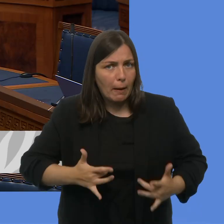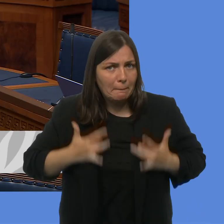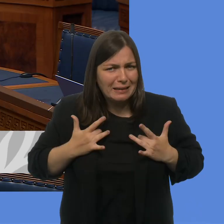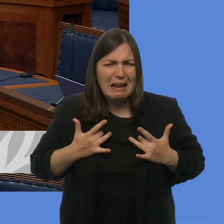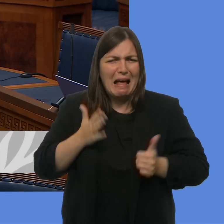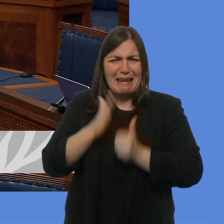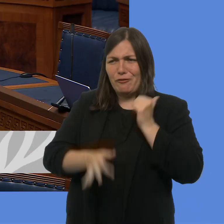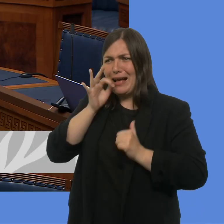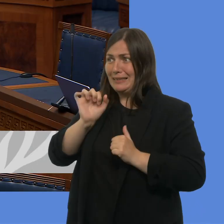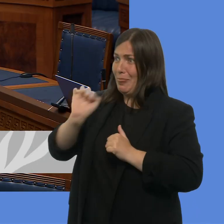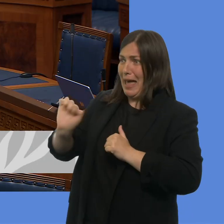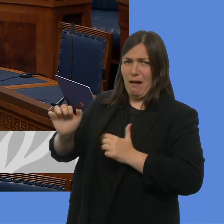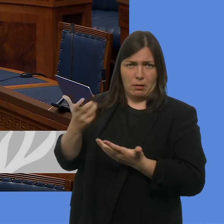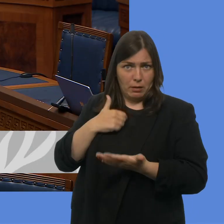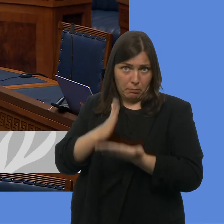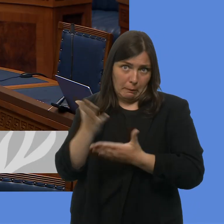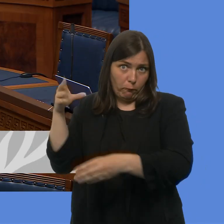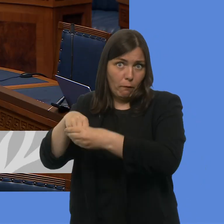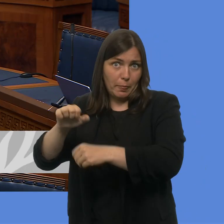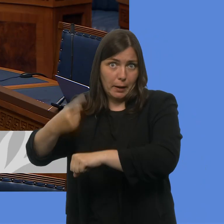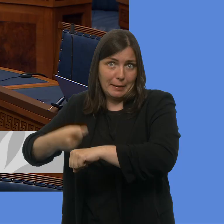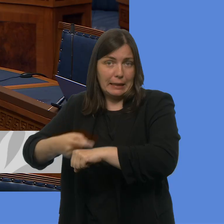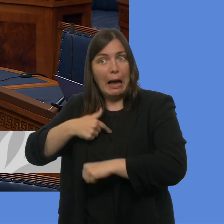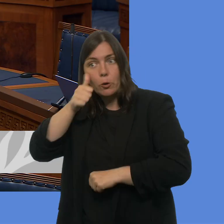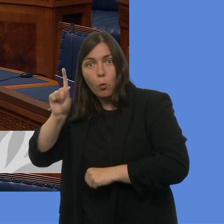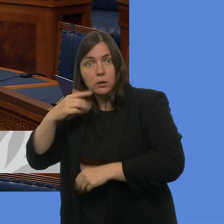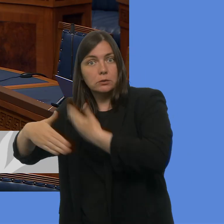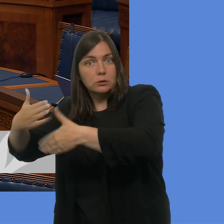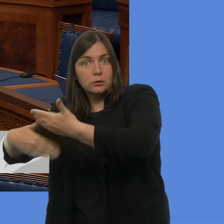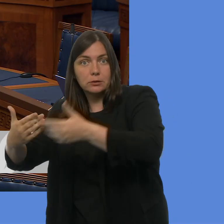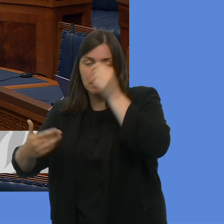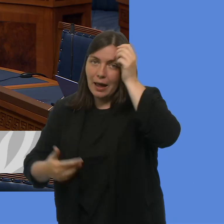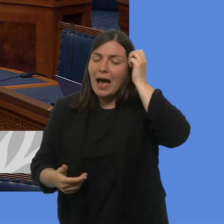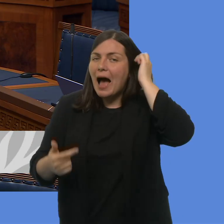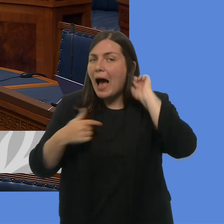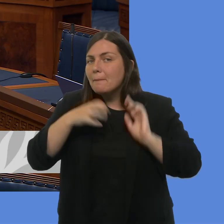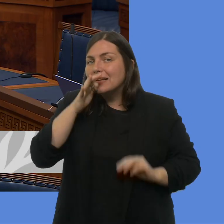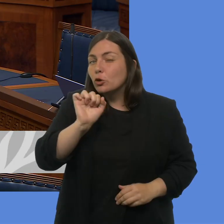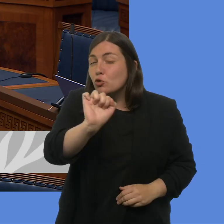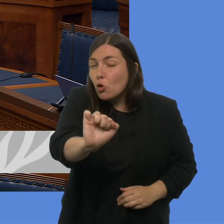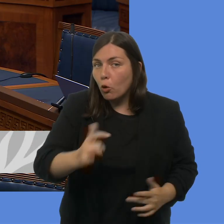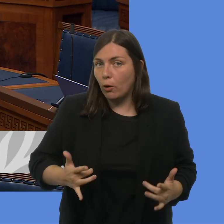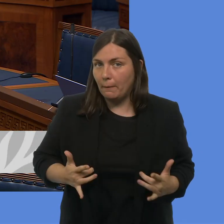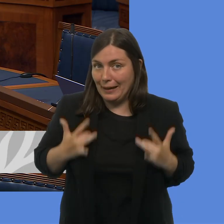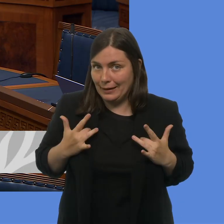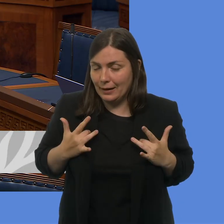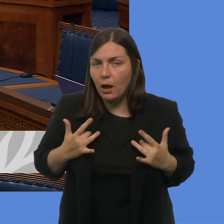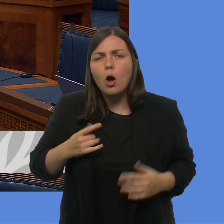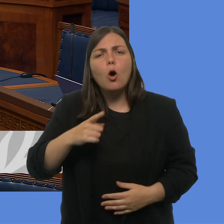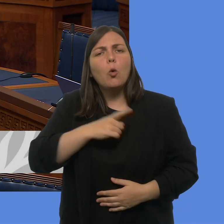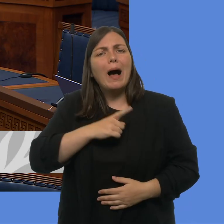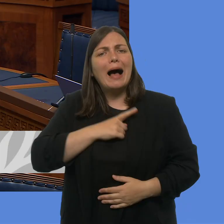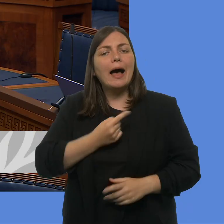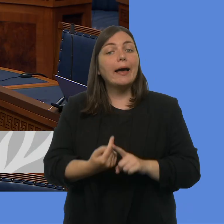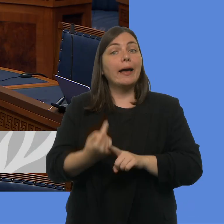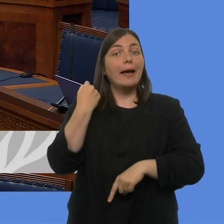that committee, so I know. The differential between those titles was born out of unionist insecurity, to be blunt, in 1998. It was a continuation